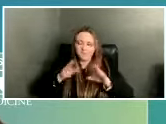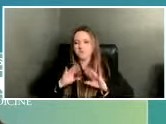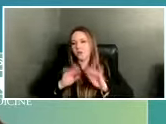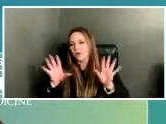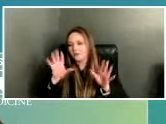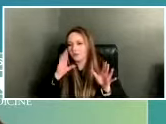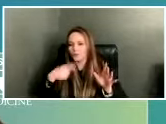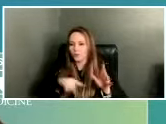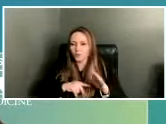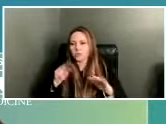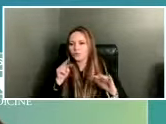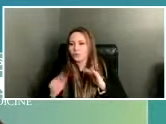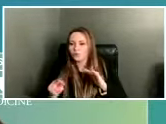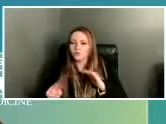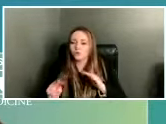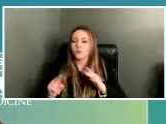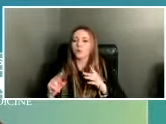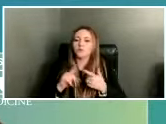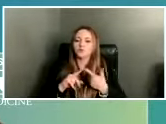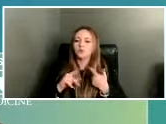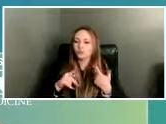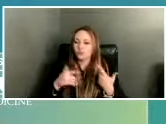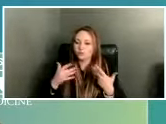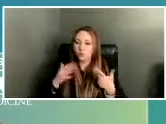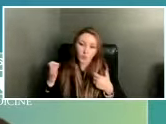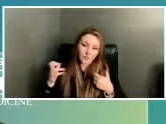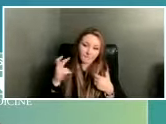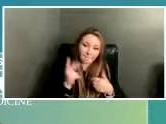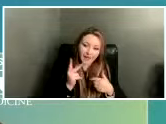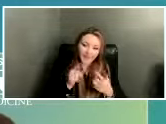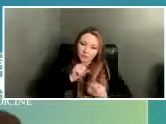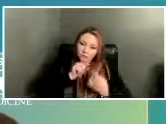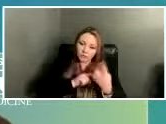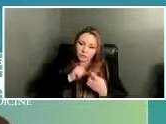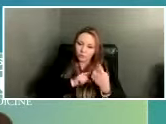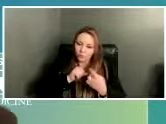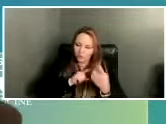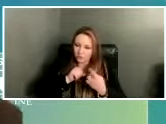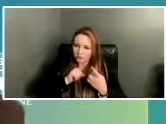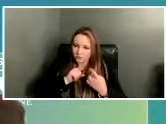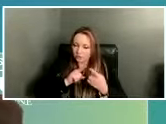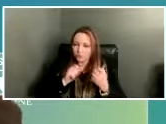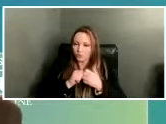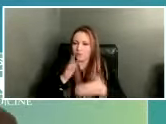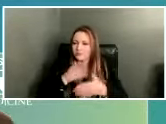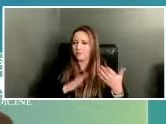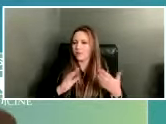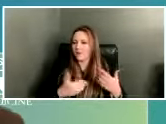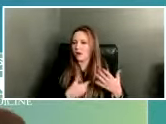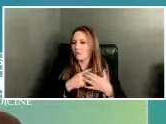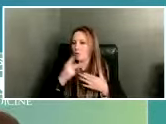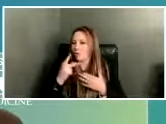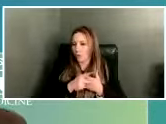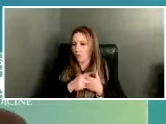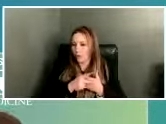forward towards getting back to an in-person space with some of our